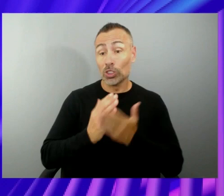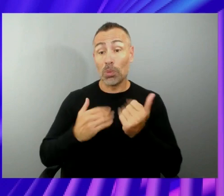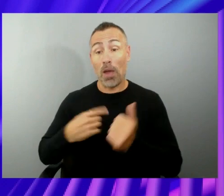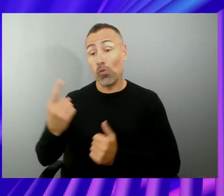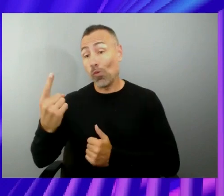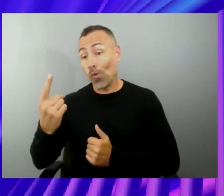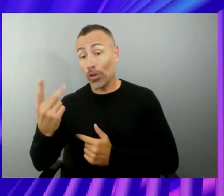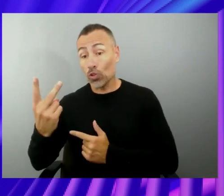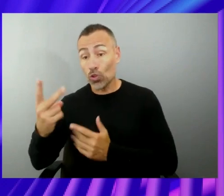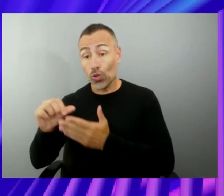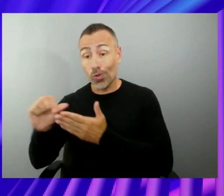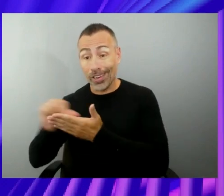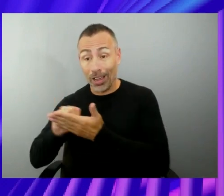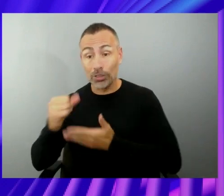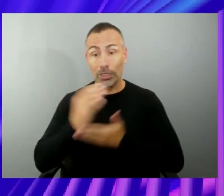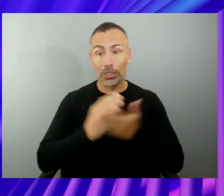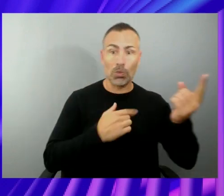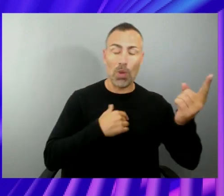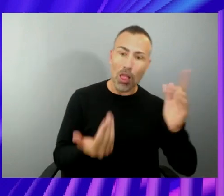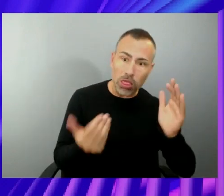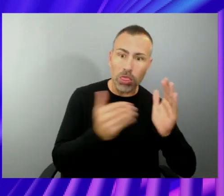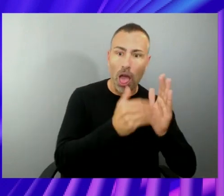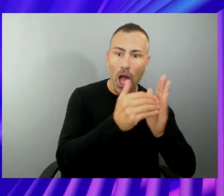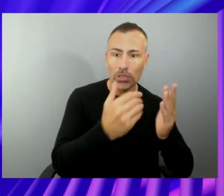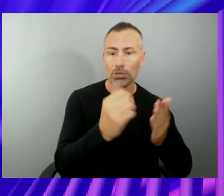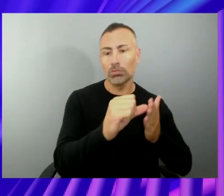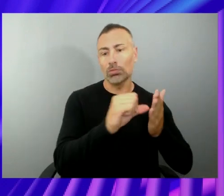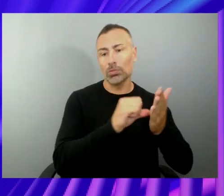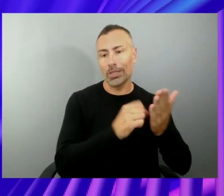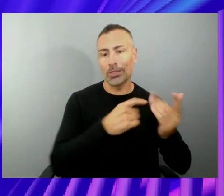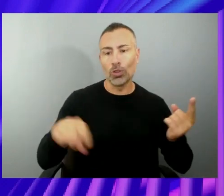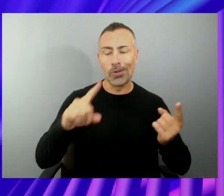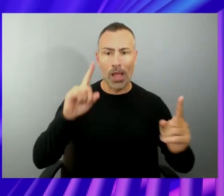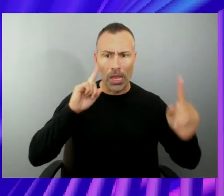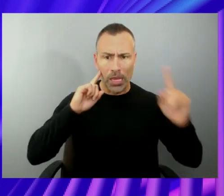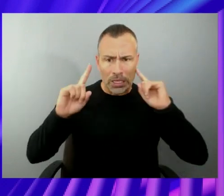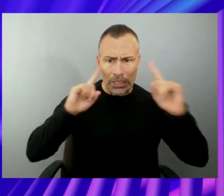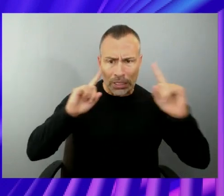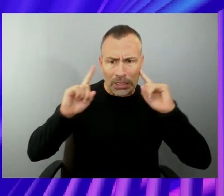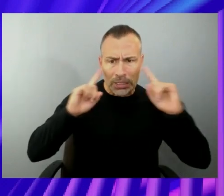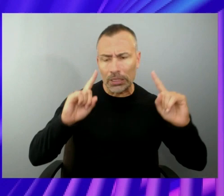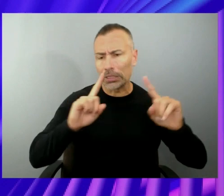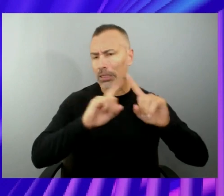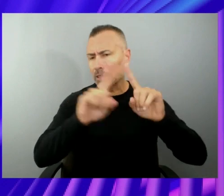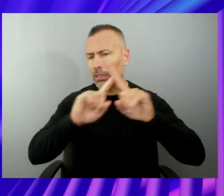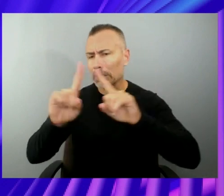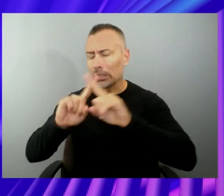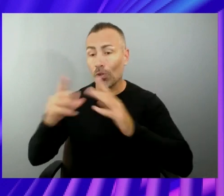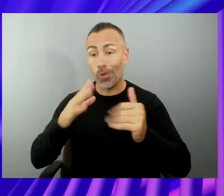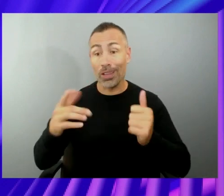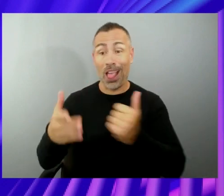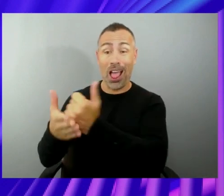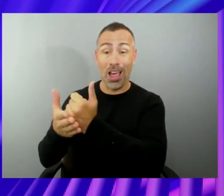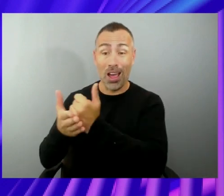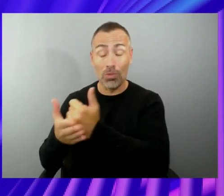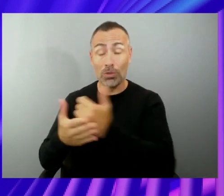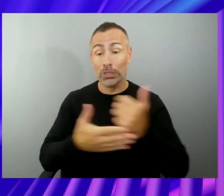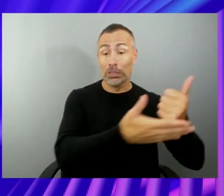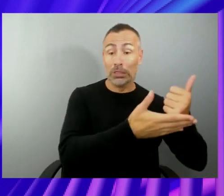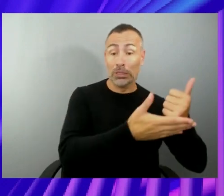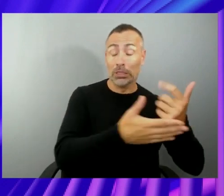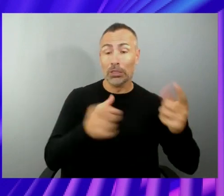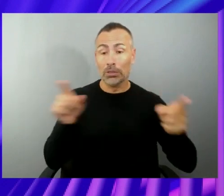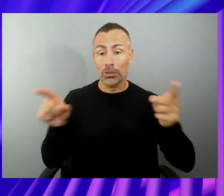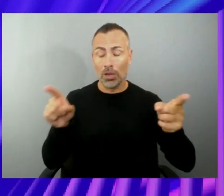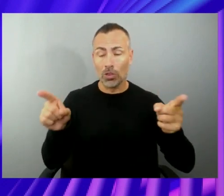we get to hear all the different types of ways that folks need help, Yeah. and we look at that way and